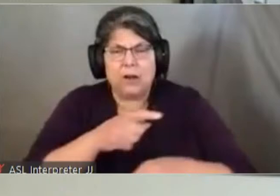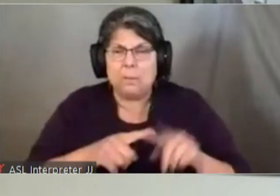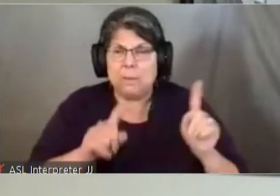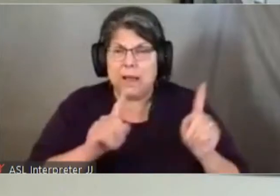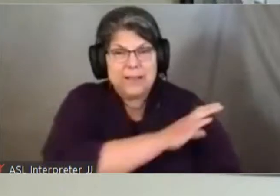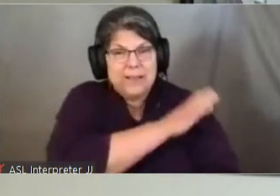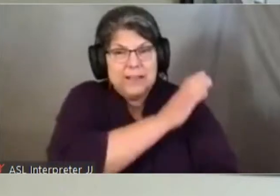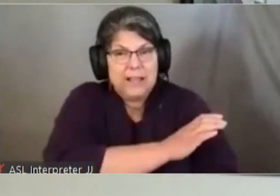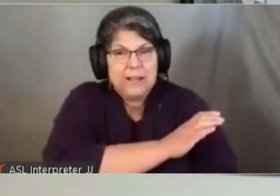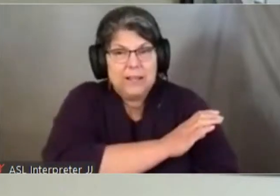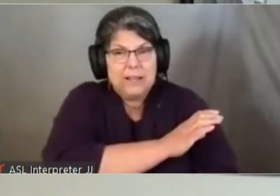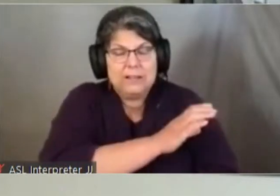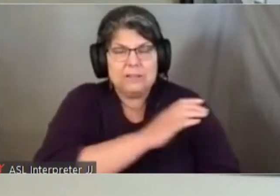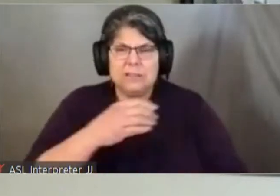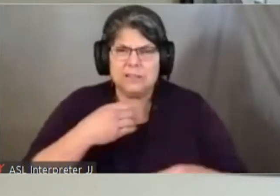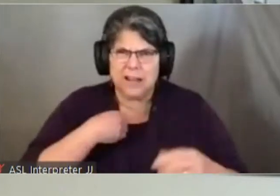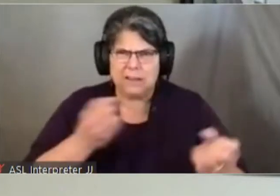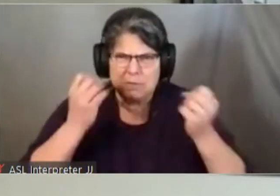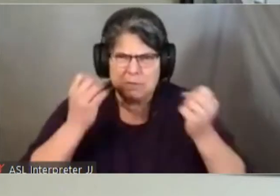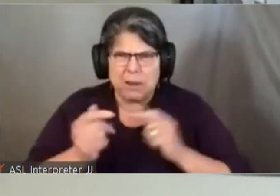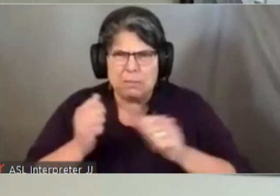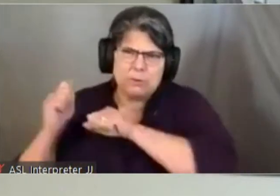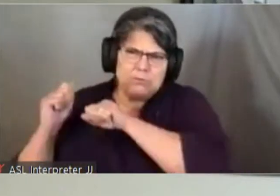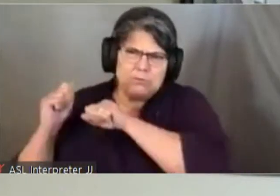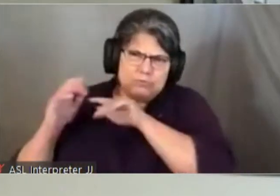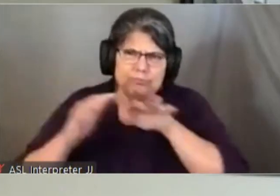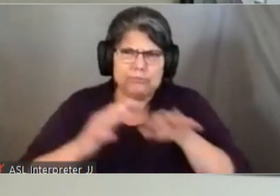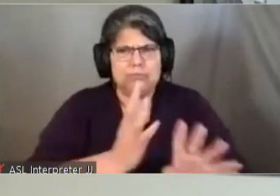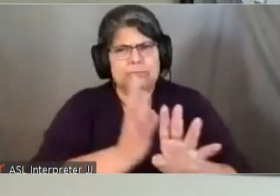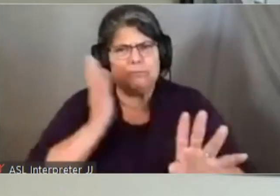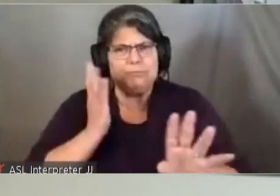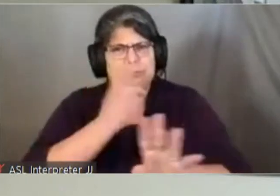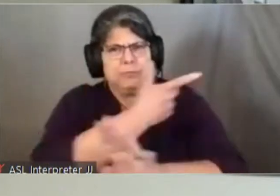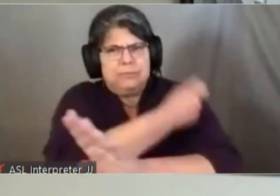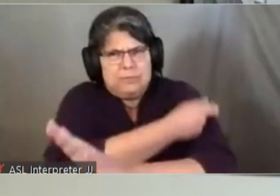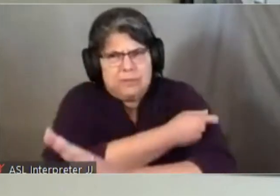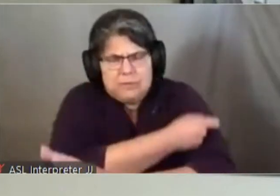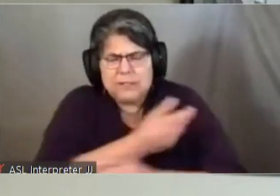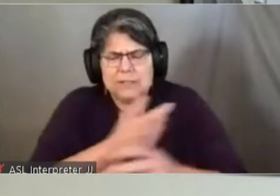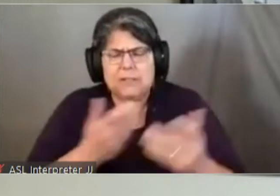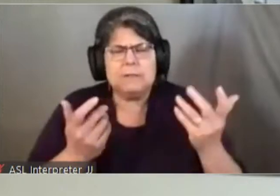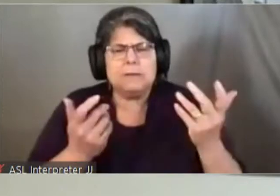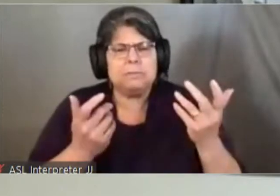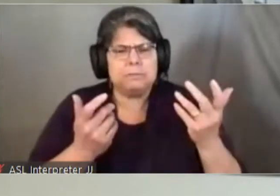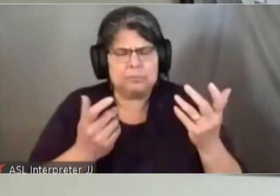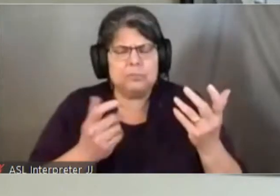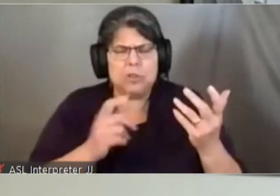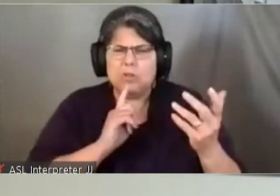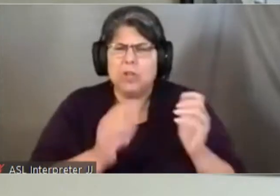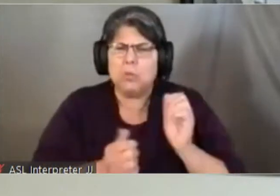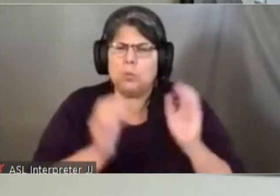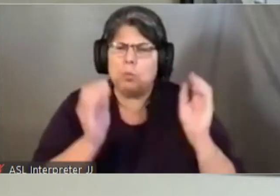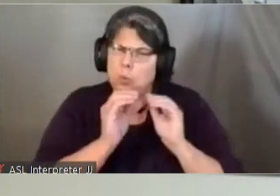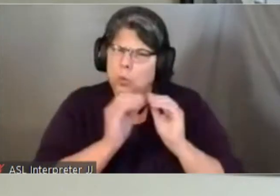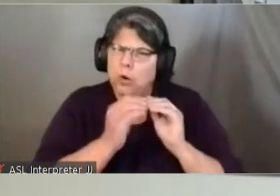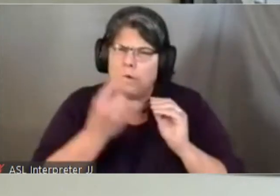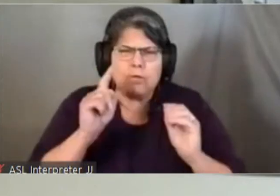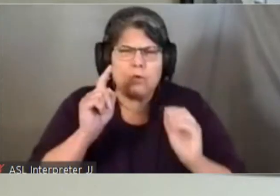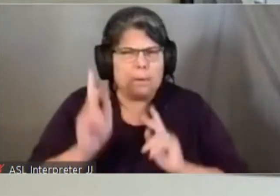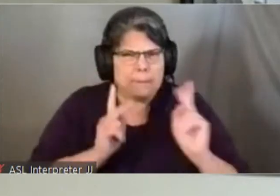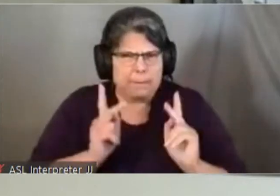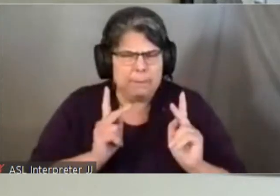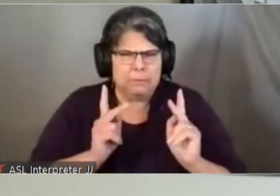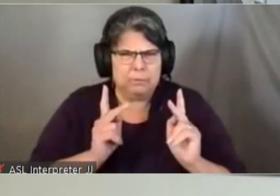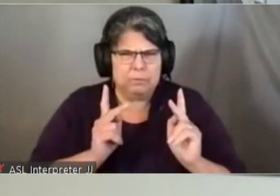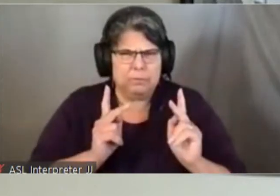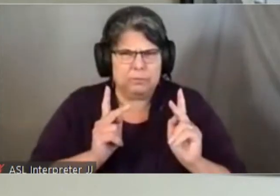have mass vaccine events in the county, mass vaccine events, will be focusing on people who are at risk due to